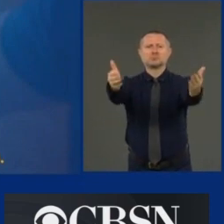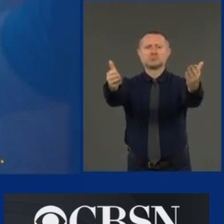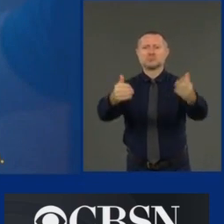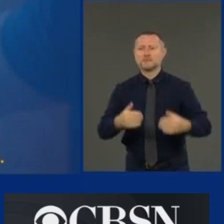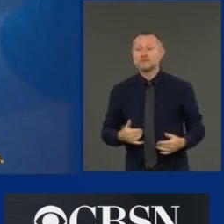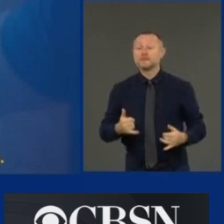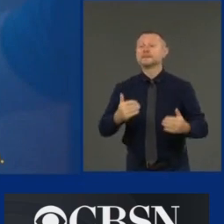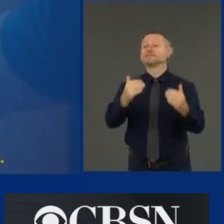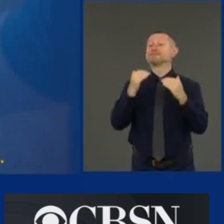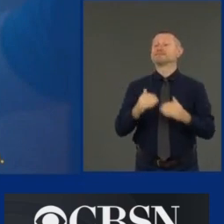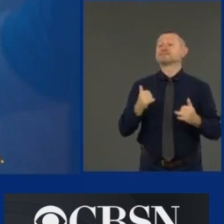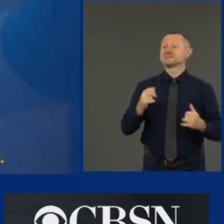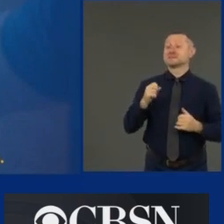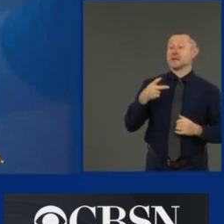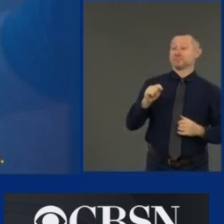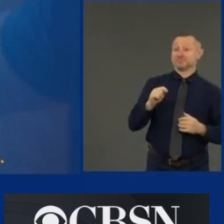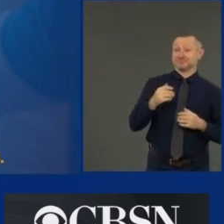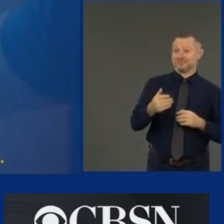September, schools are back